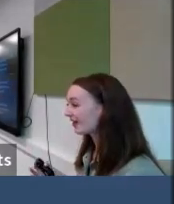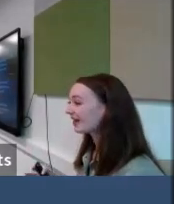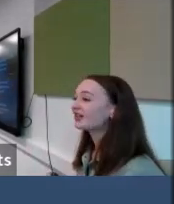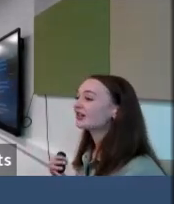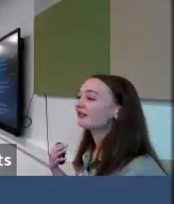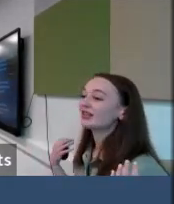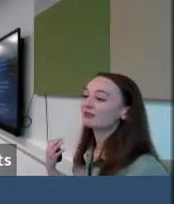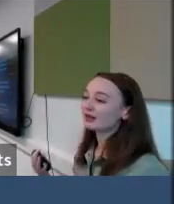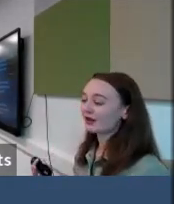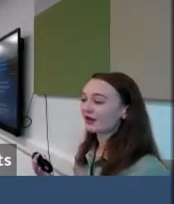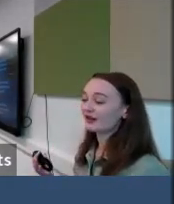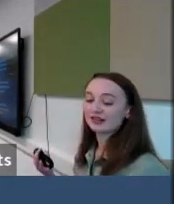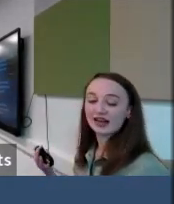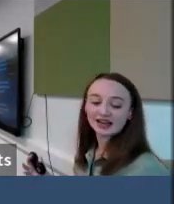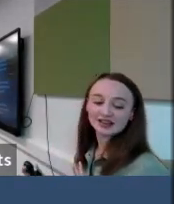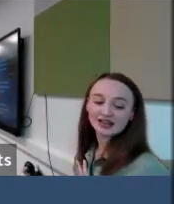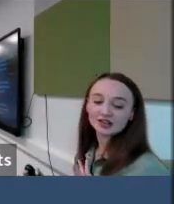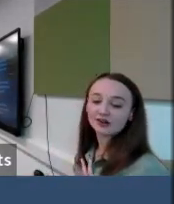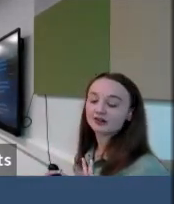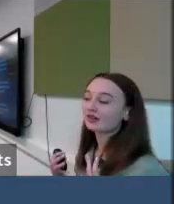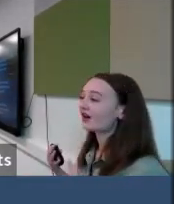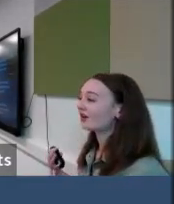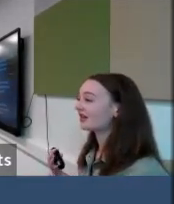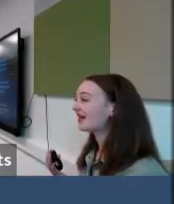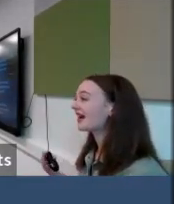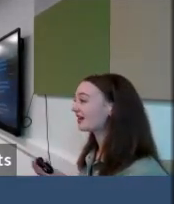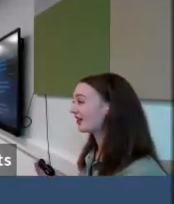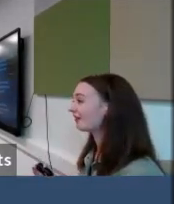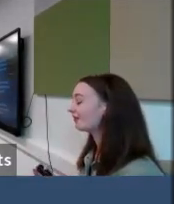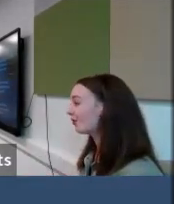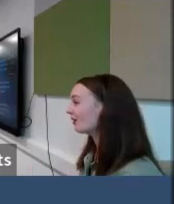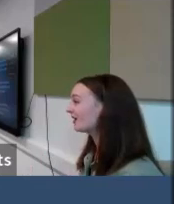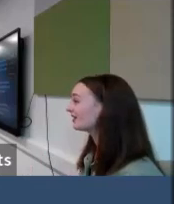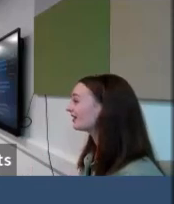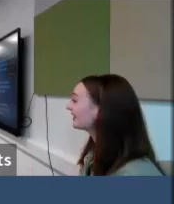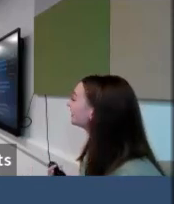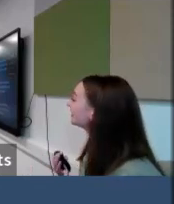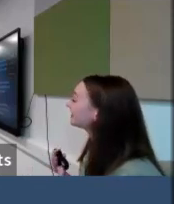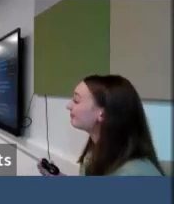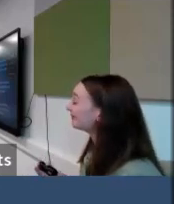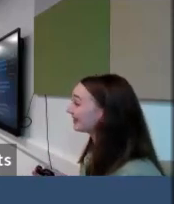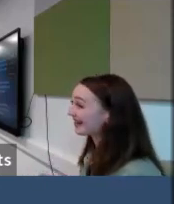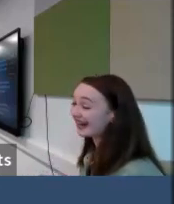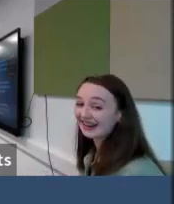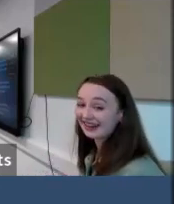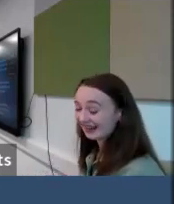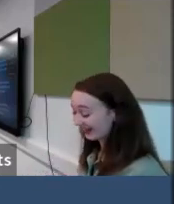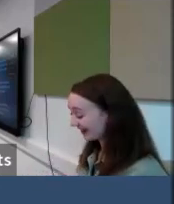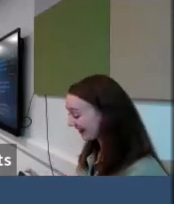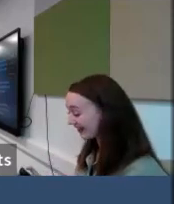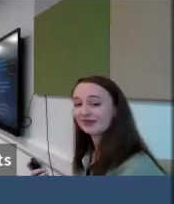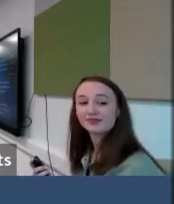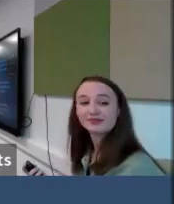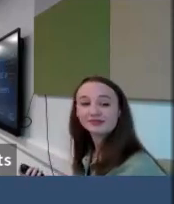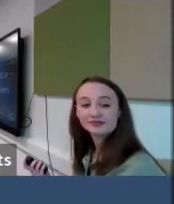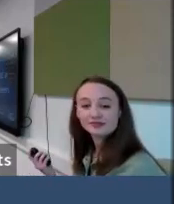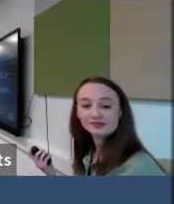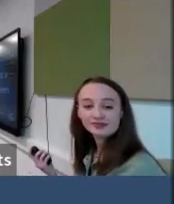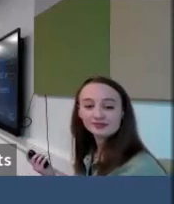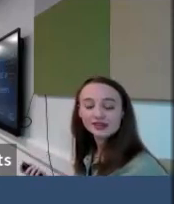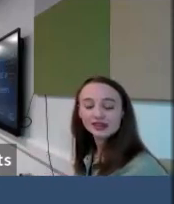board. It's shown that you've been heard, and it shows that they are going to take action going forward. It's as simple as that.